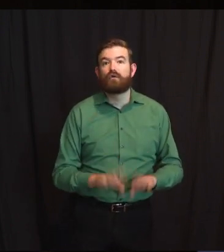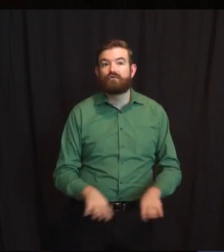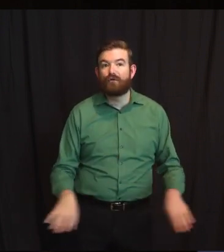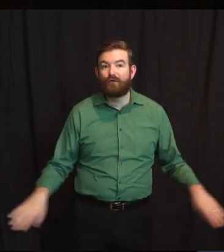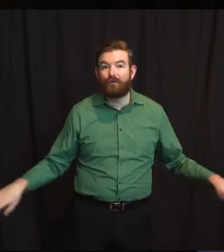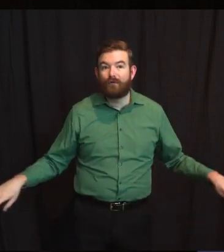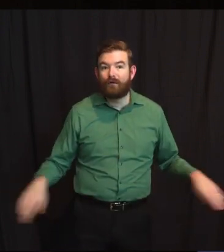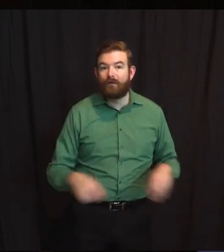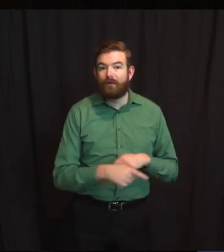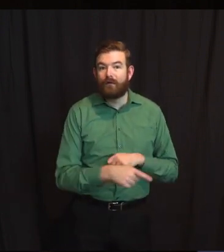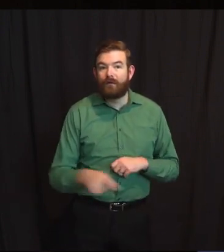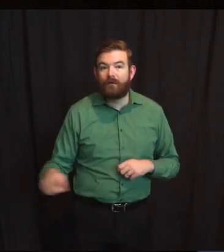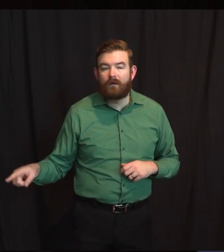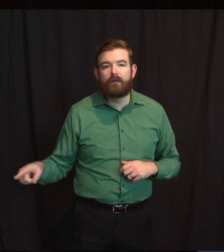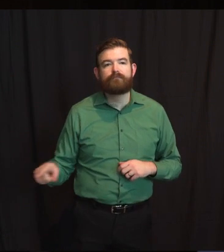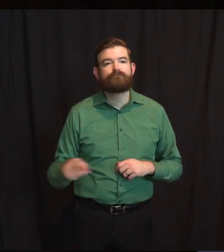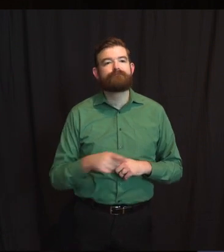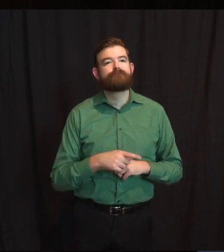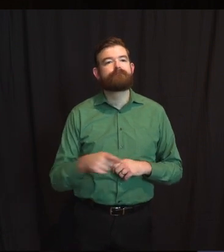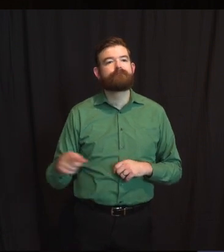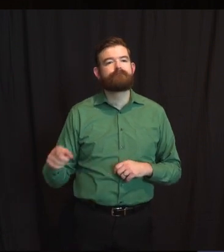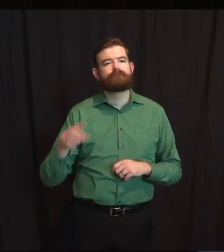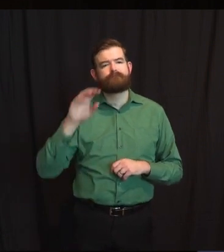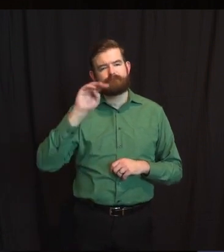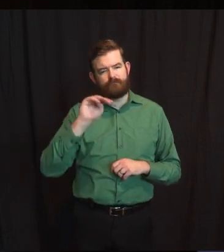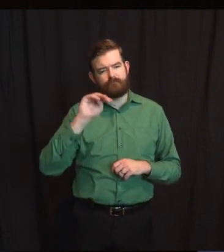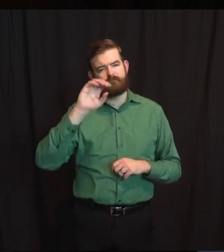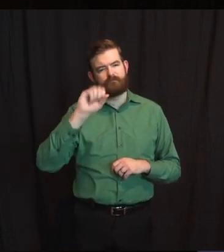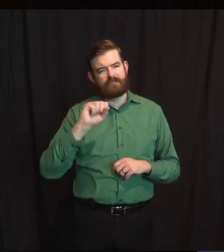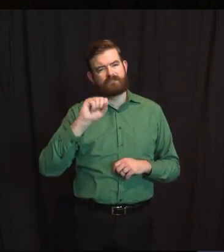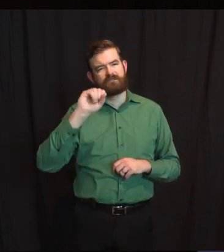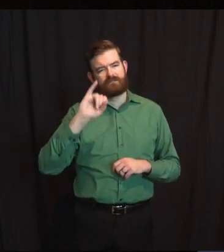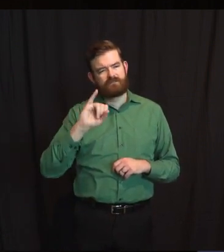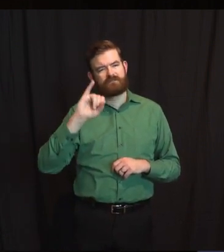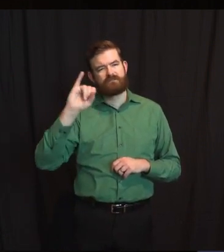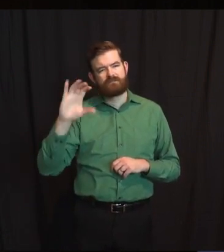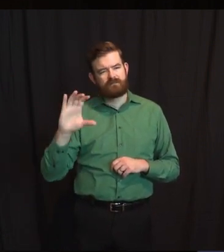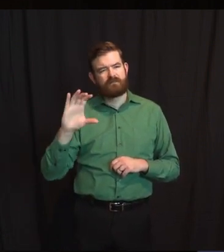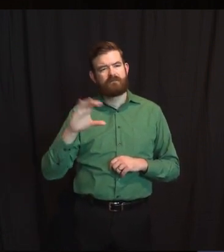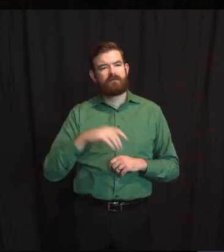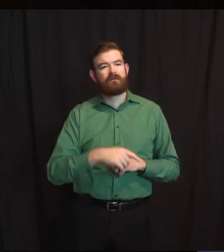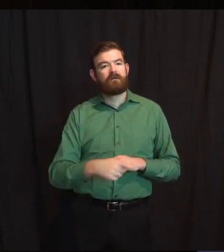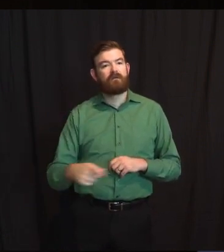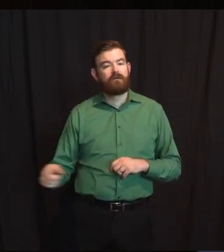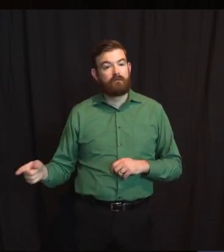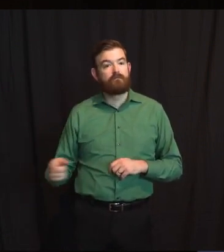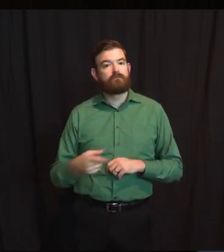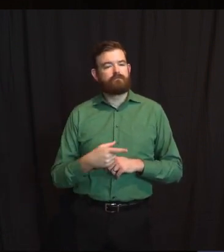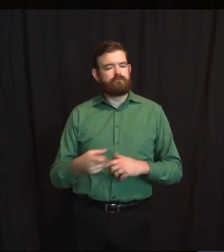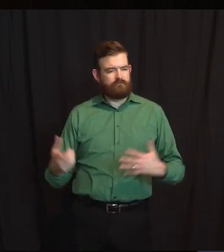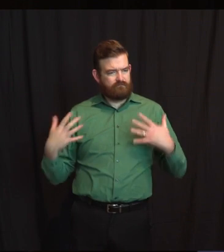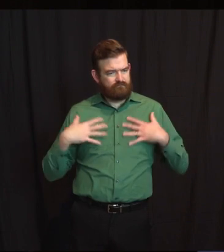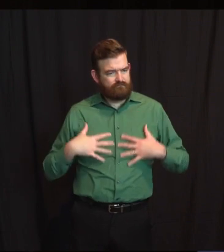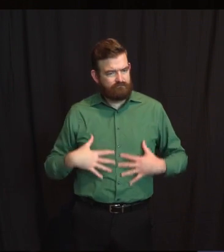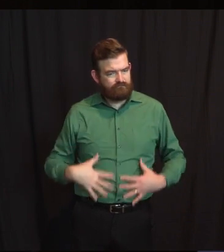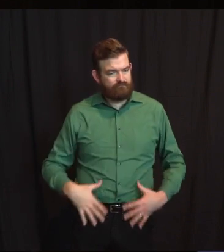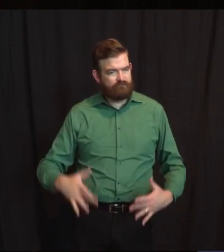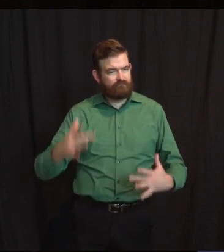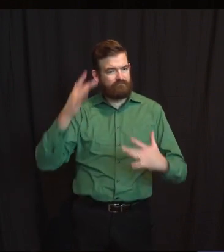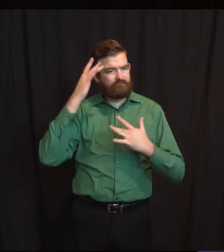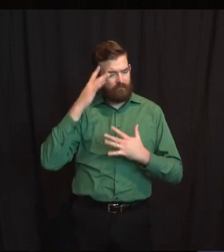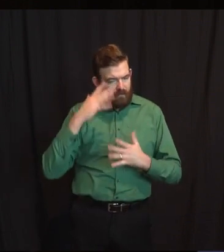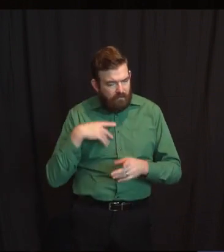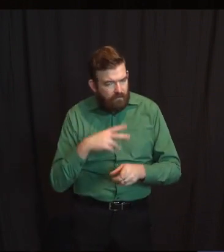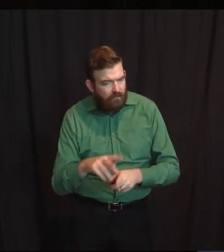the multisystem inflammatory syndrome that we're just starting to learn about. We've also learned about how severe illness